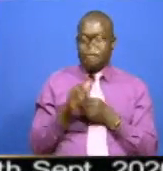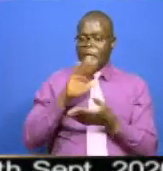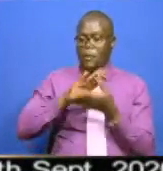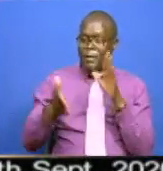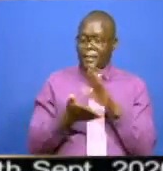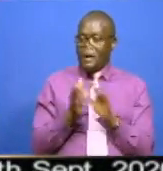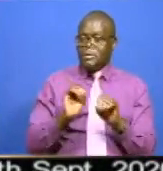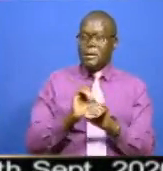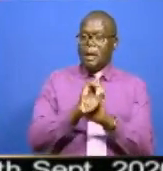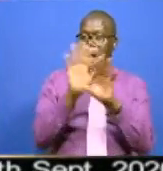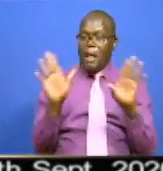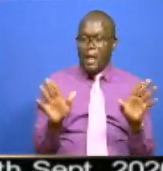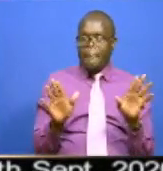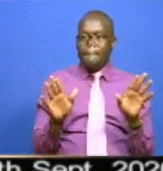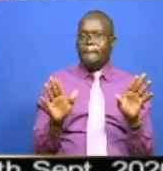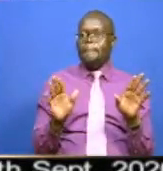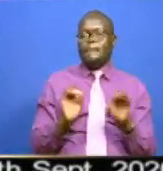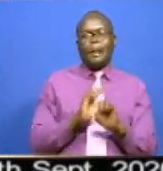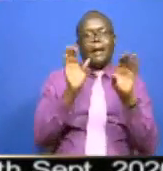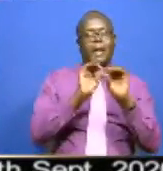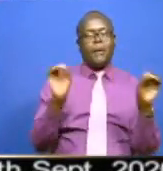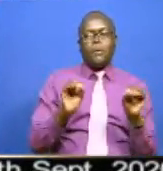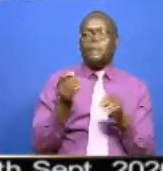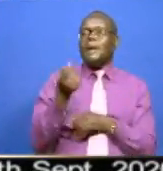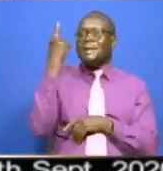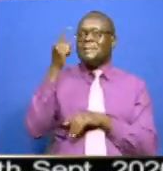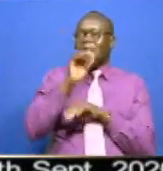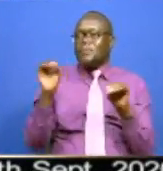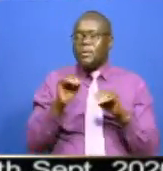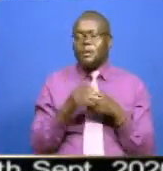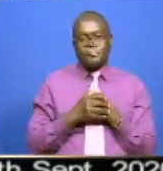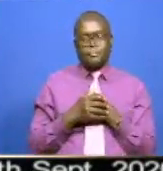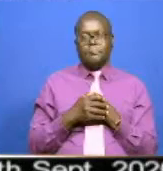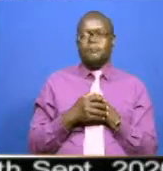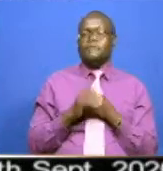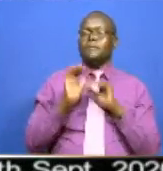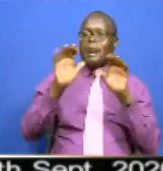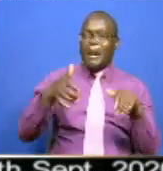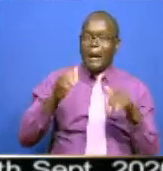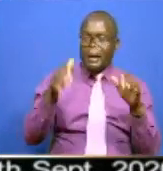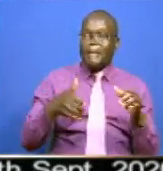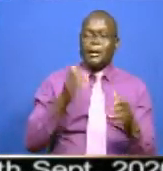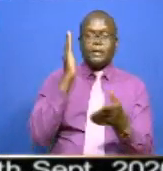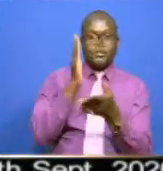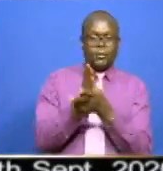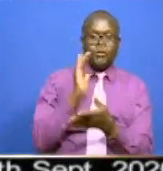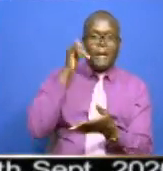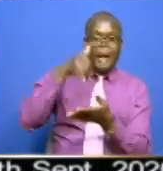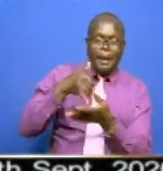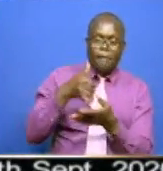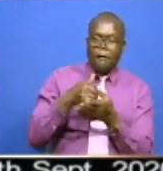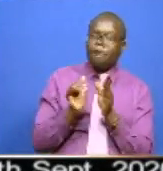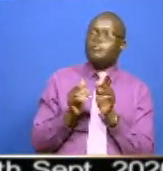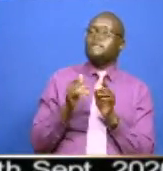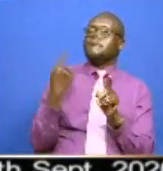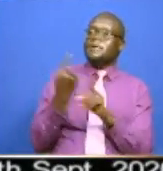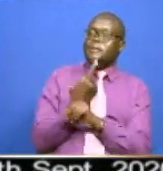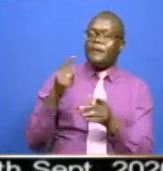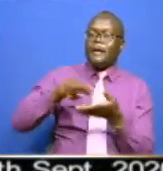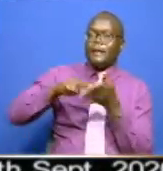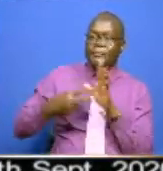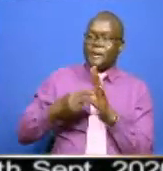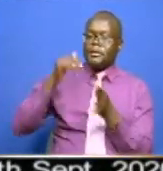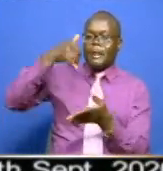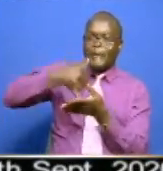very clear understanding or appreciation that agriculture encompasses the wider definition,